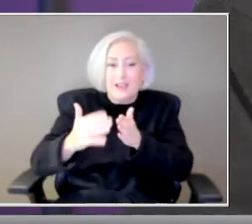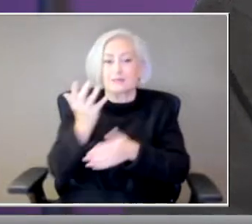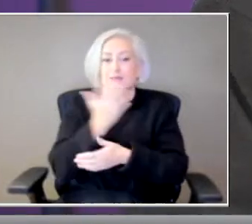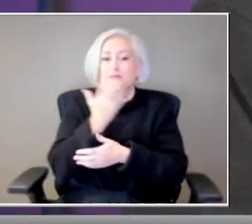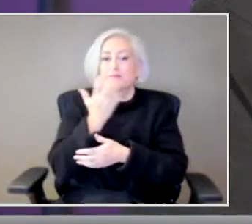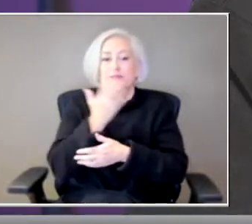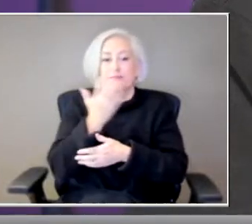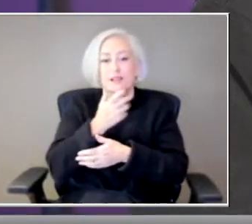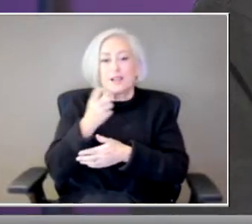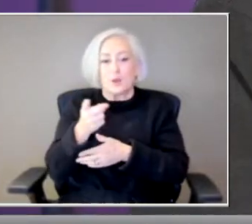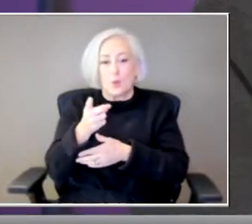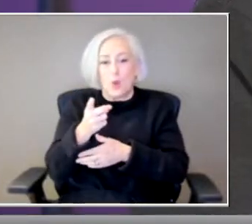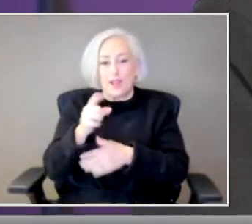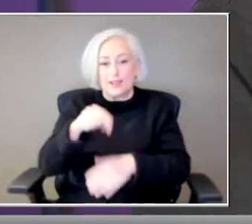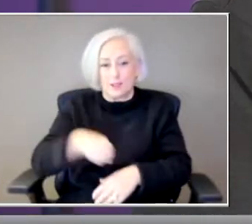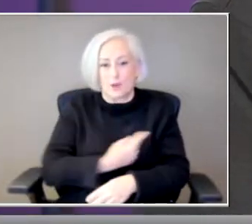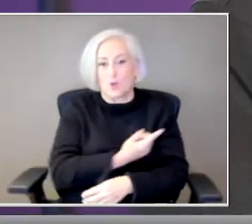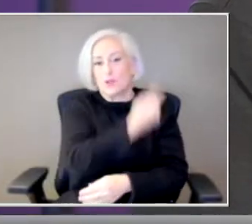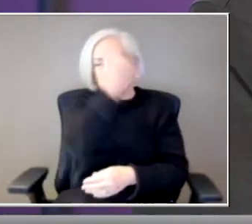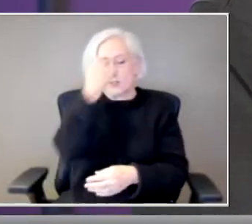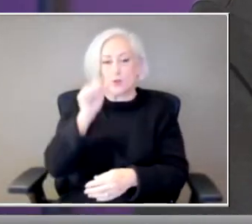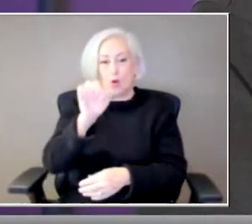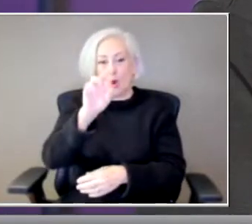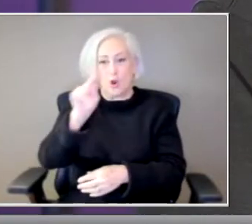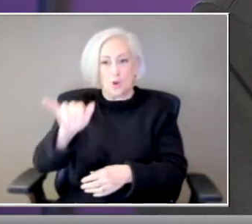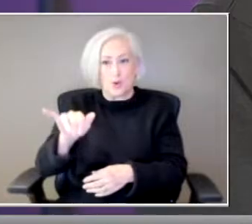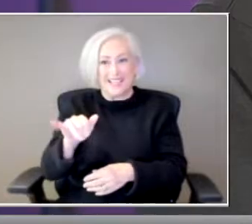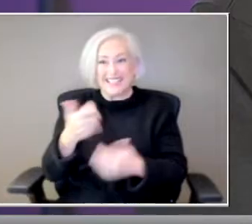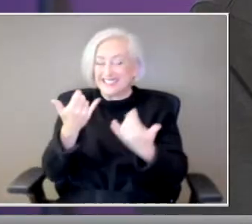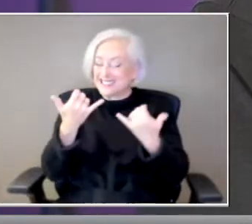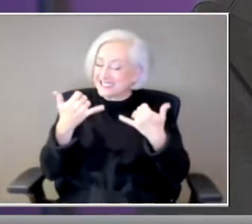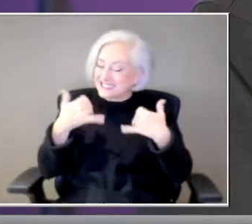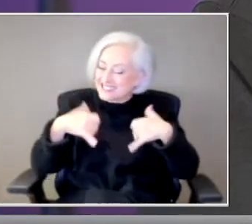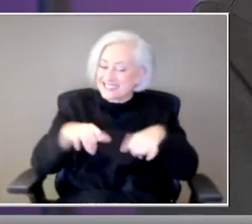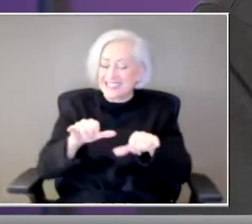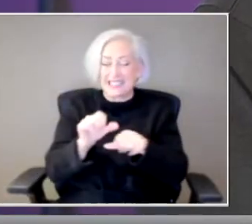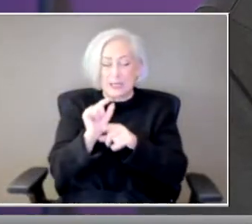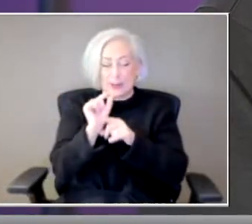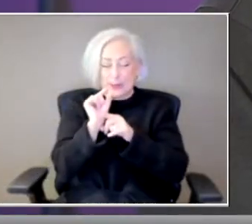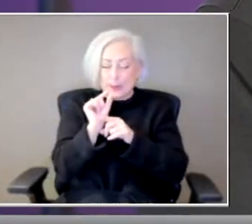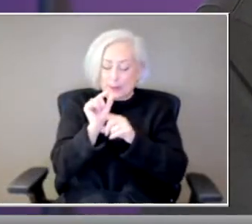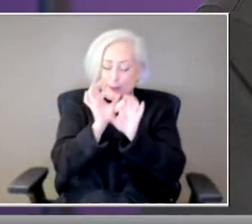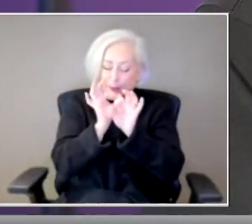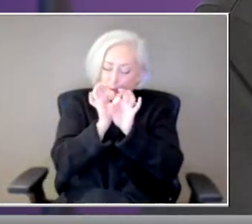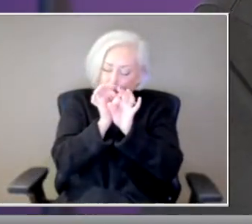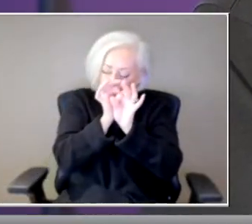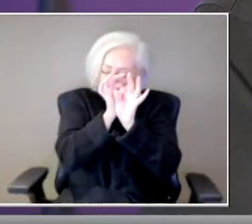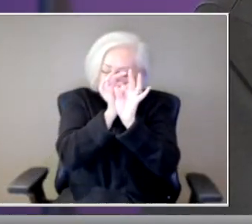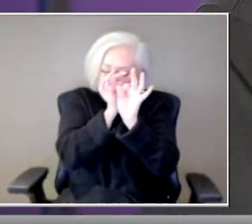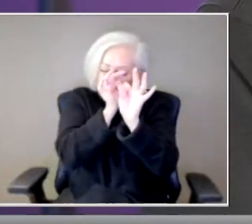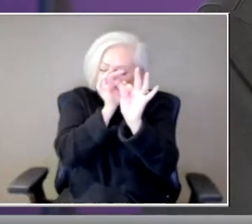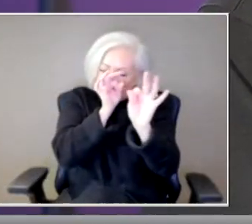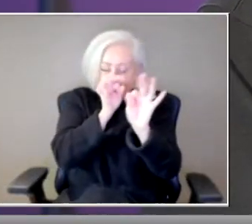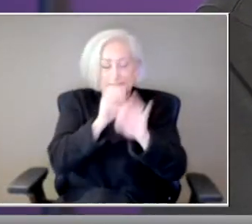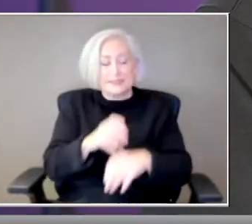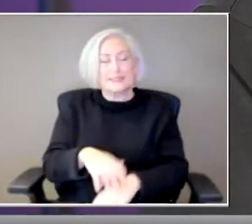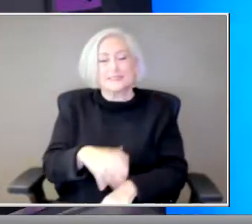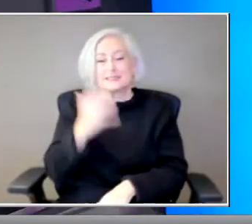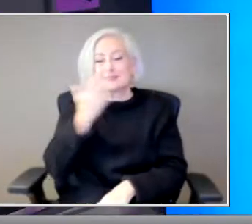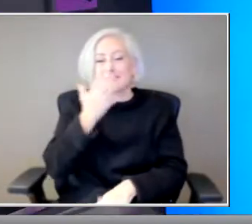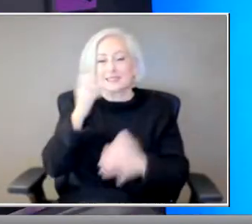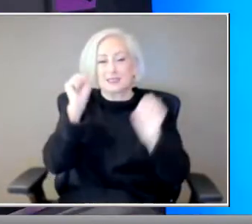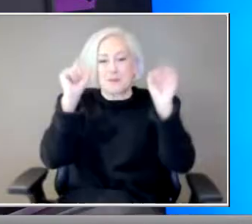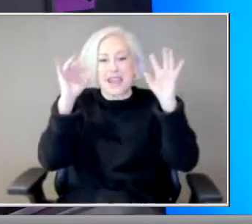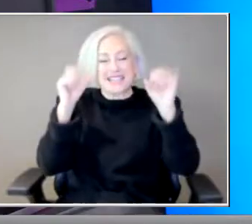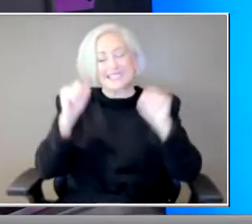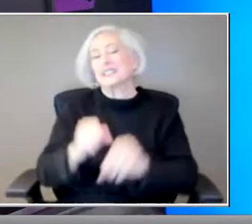you go into a main artery like that, it's still not that big, you know. Yeah. But I mean, it's pretty amazing. Unfortunately, you've